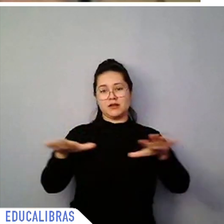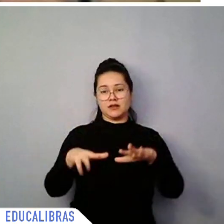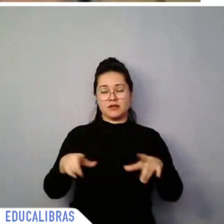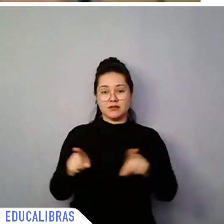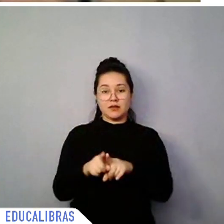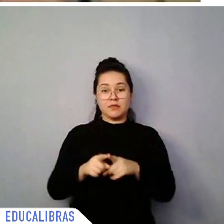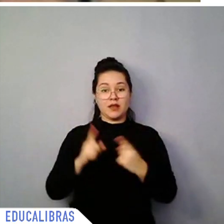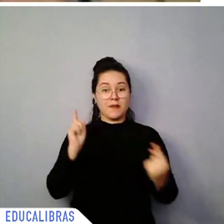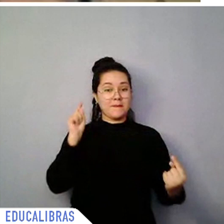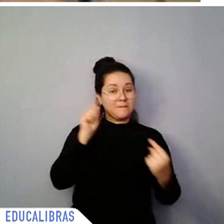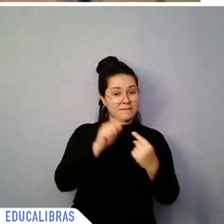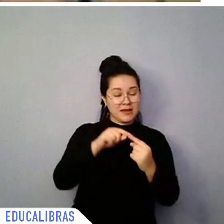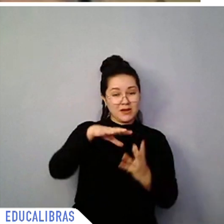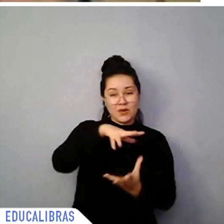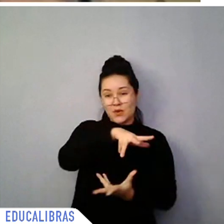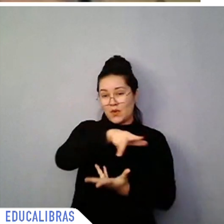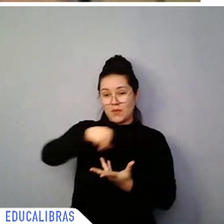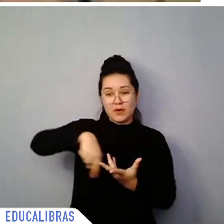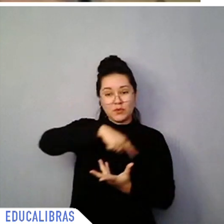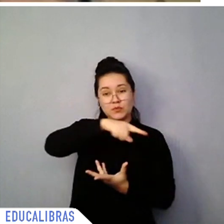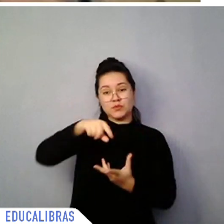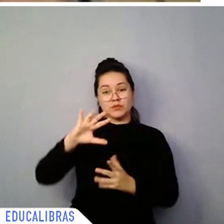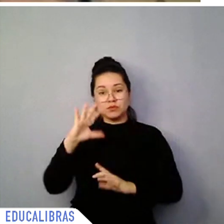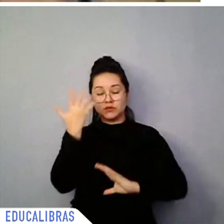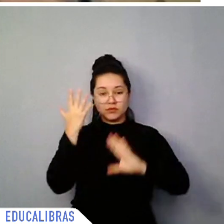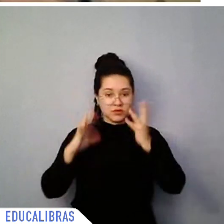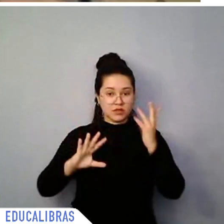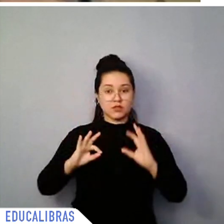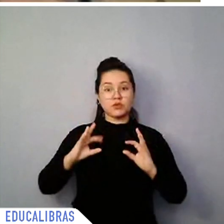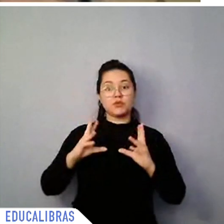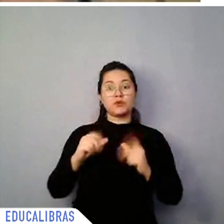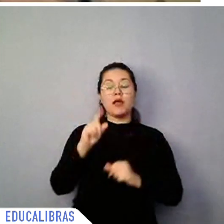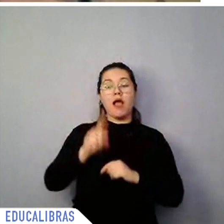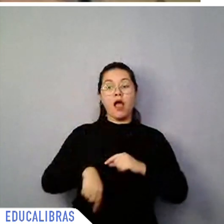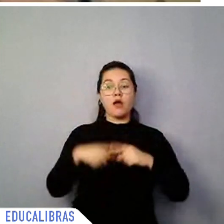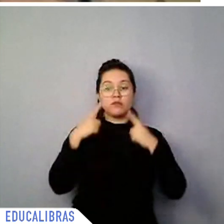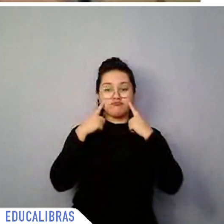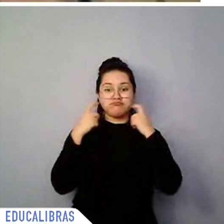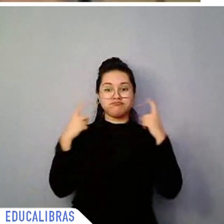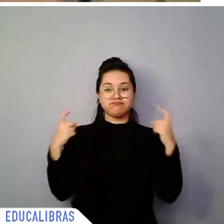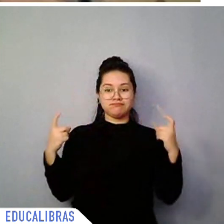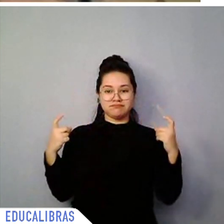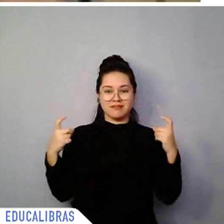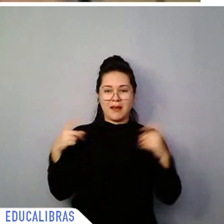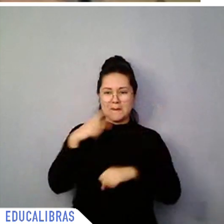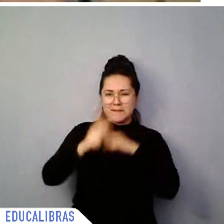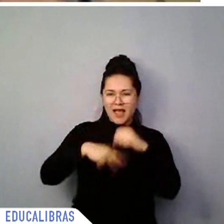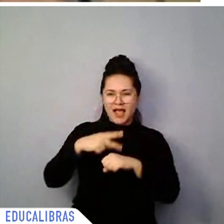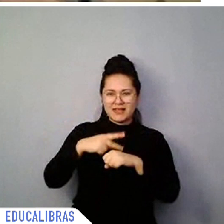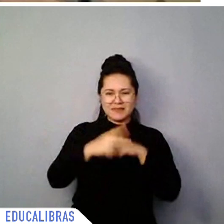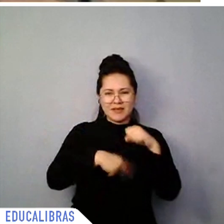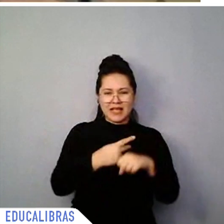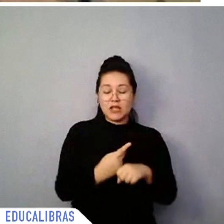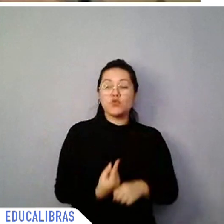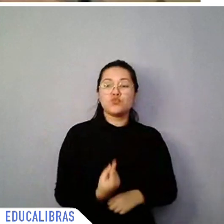that is very important, and our group works a lot, is violence against women. This happens